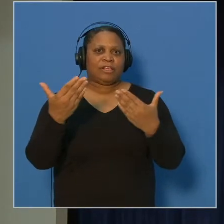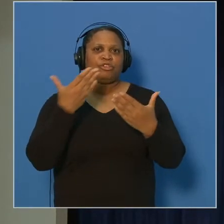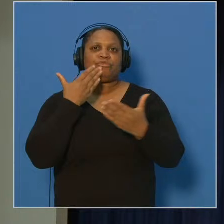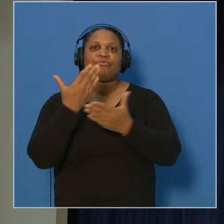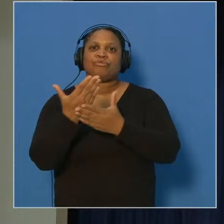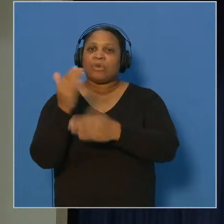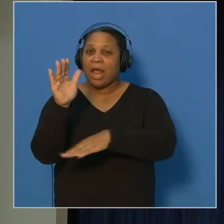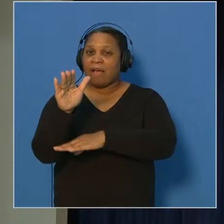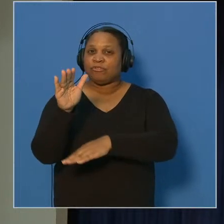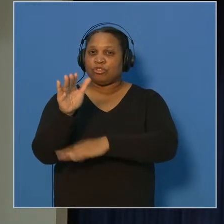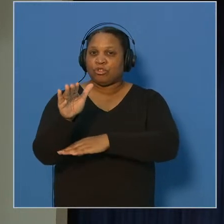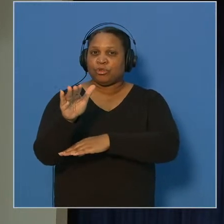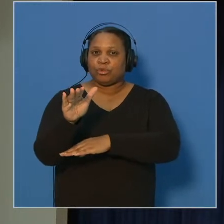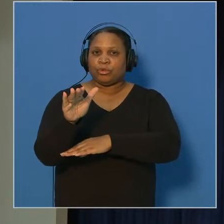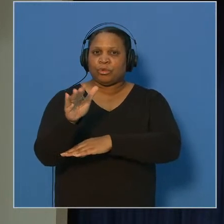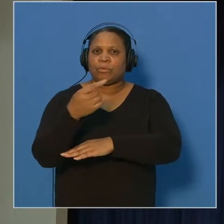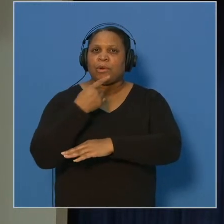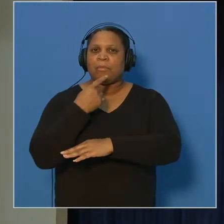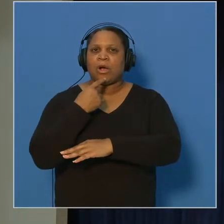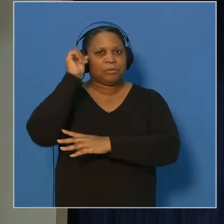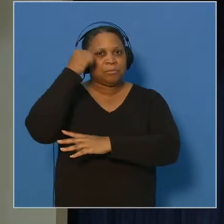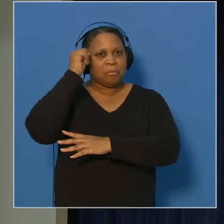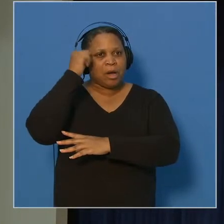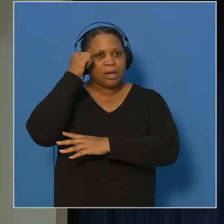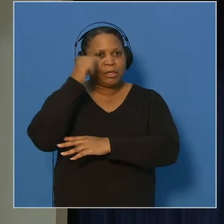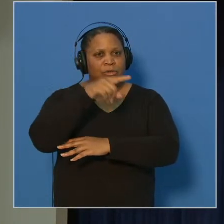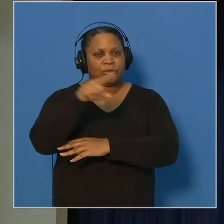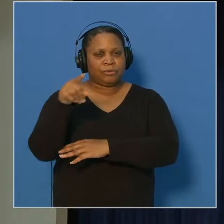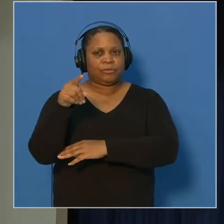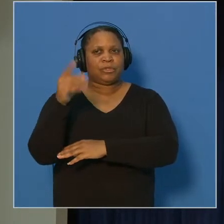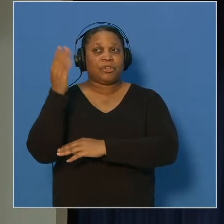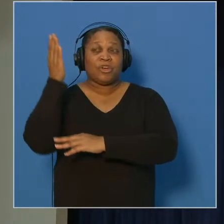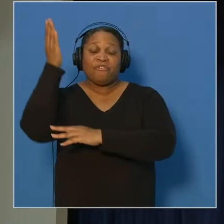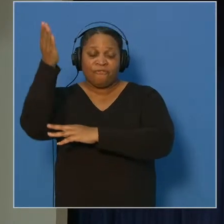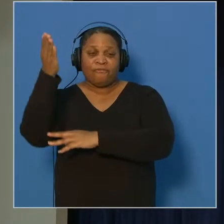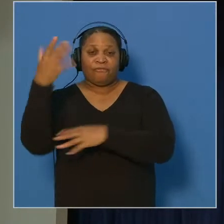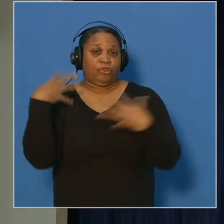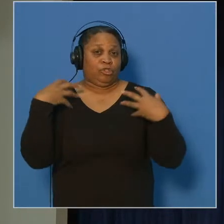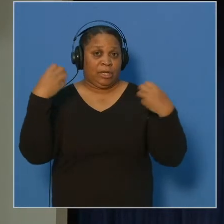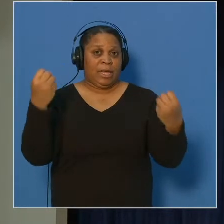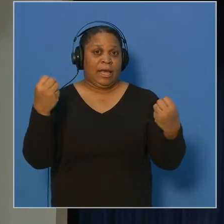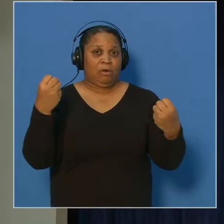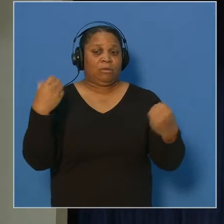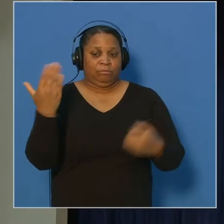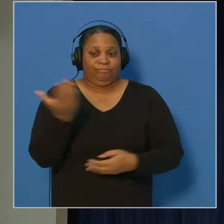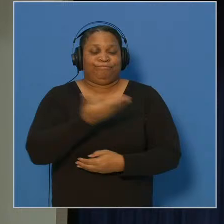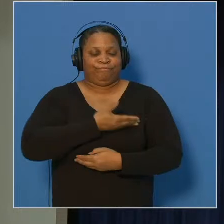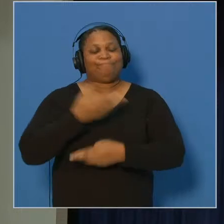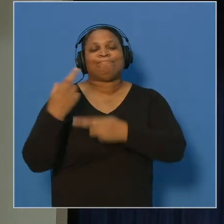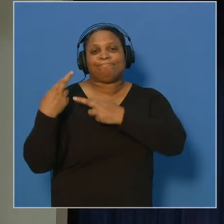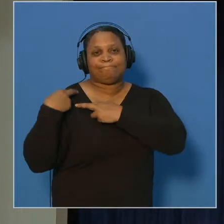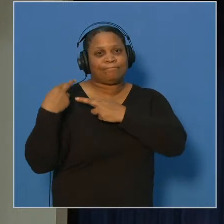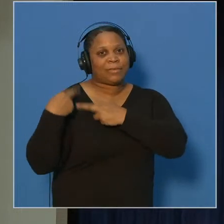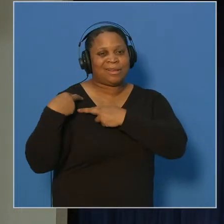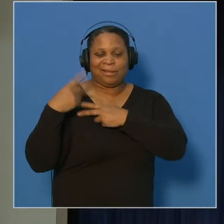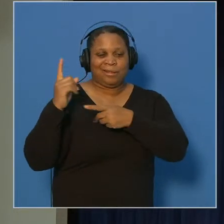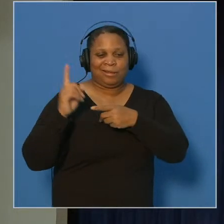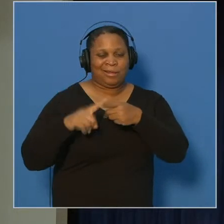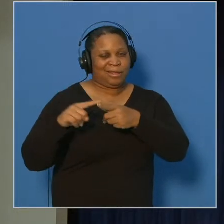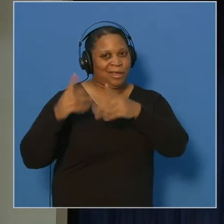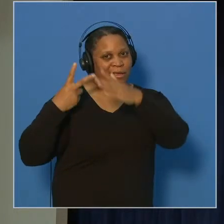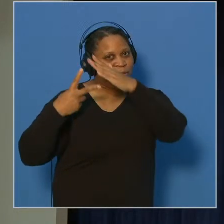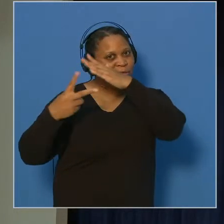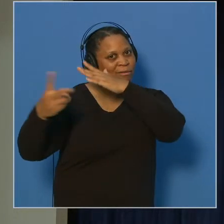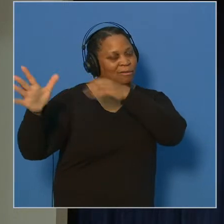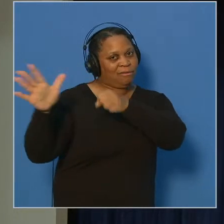begin my remarks tonight by reminding everyone that the future health of Bermuda is in our hands. While we cannot fully predict what